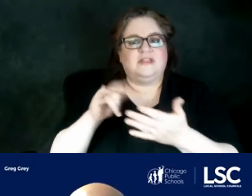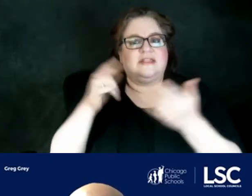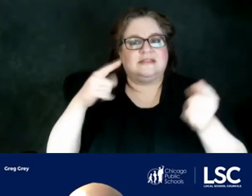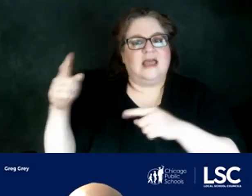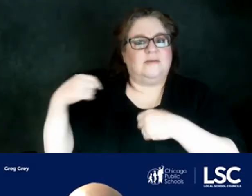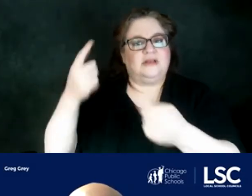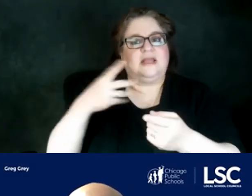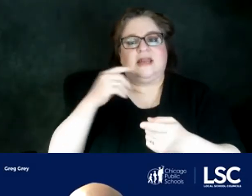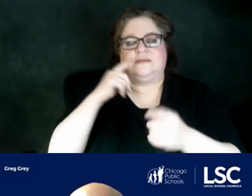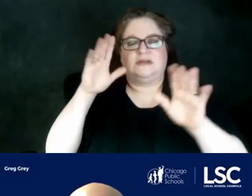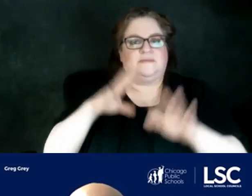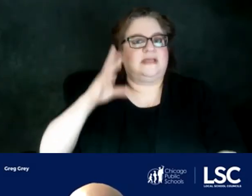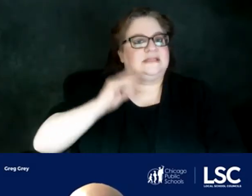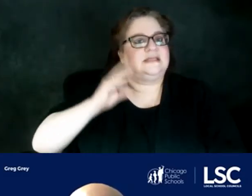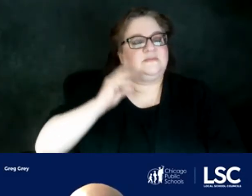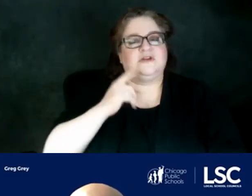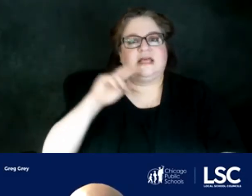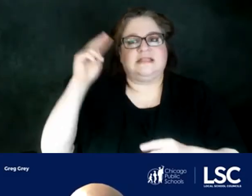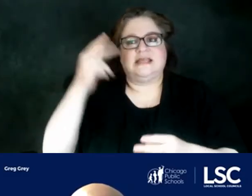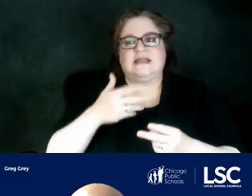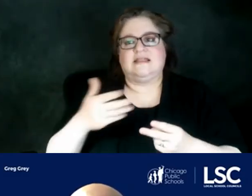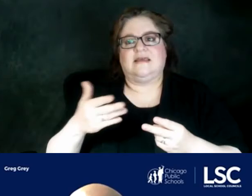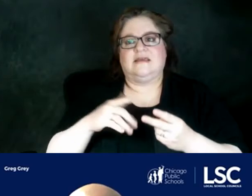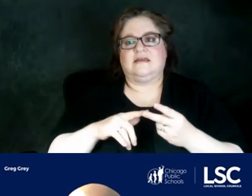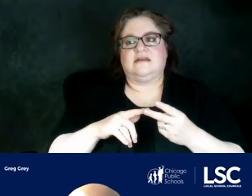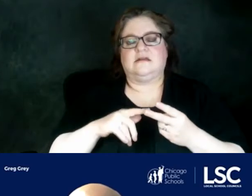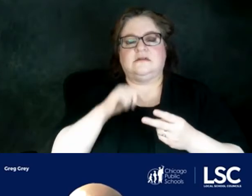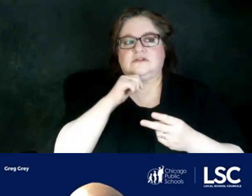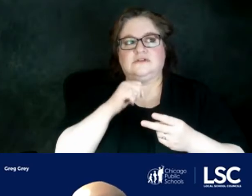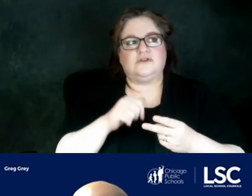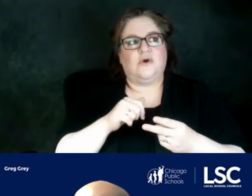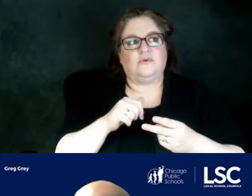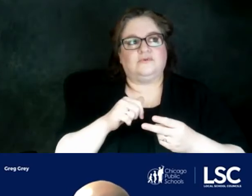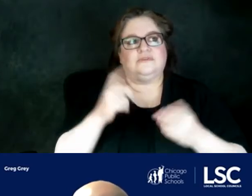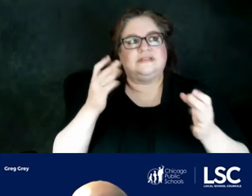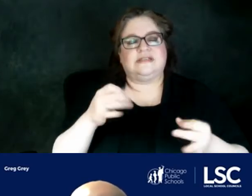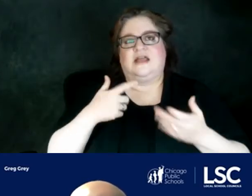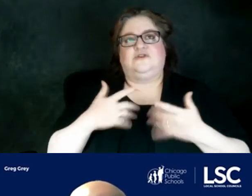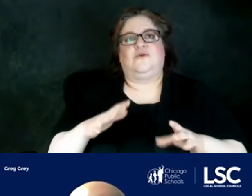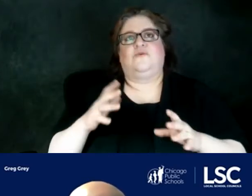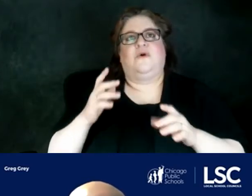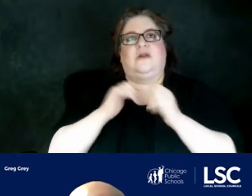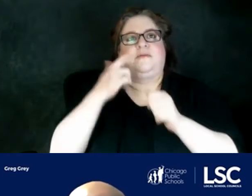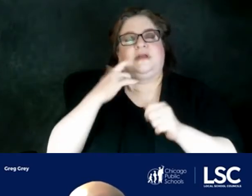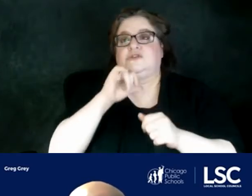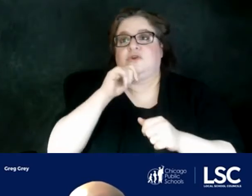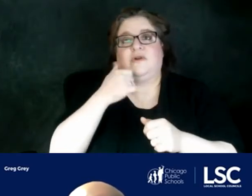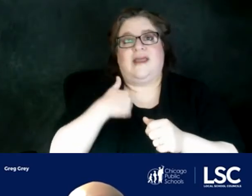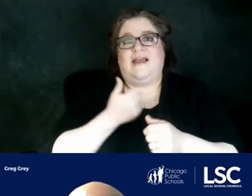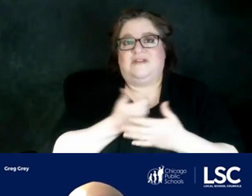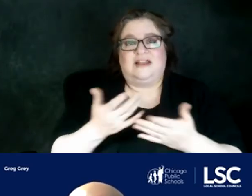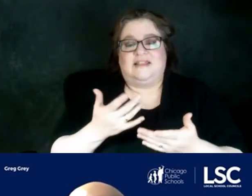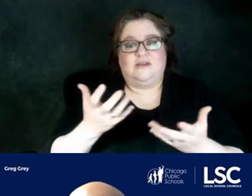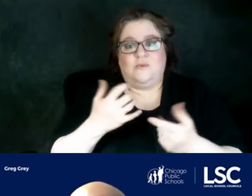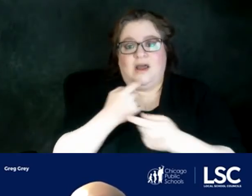And it's been an amazing experience. And the second thing is, don't not run because you don't think you have anything to say. Because what